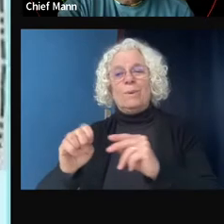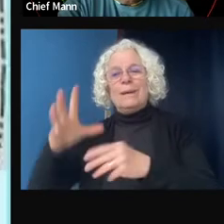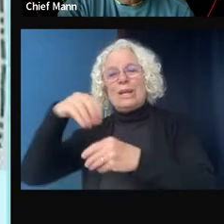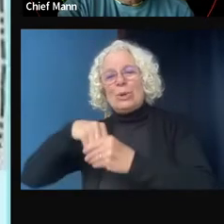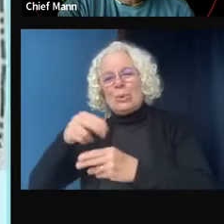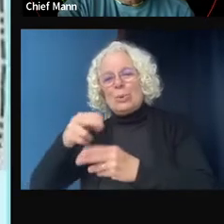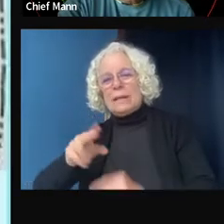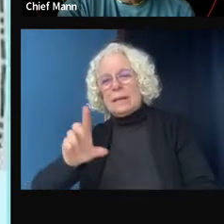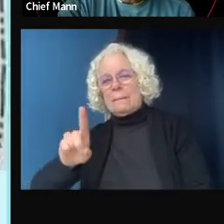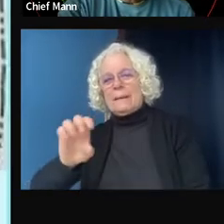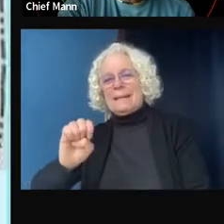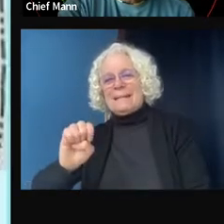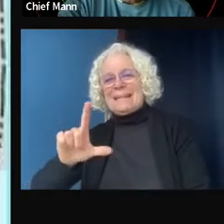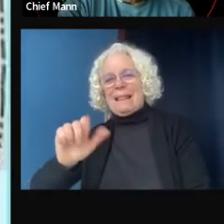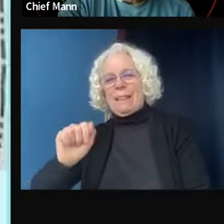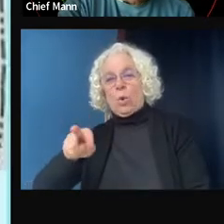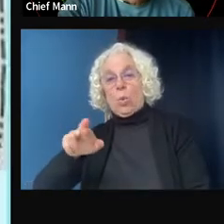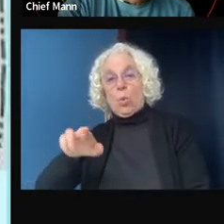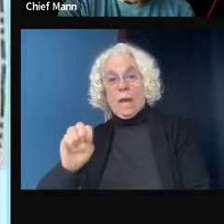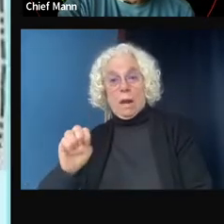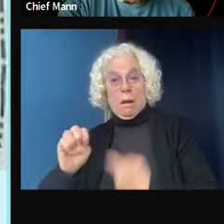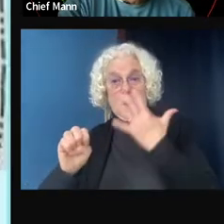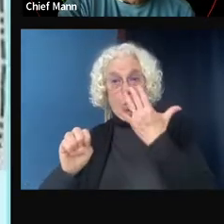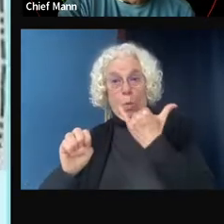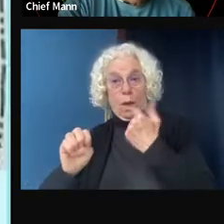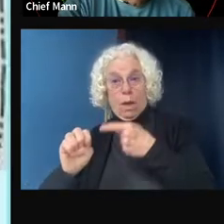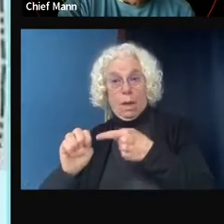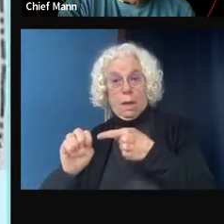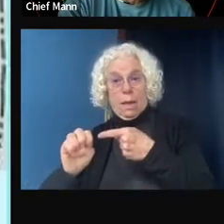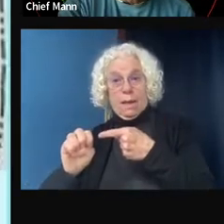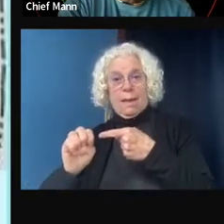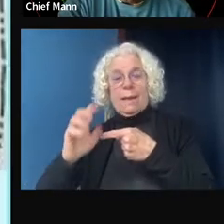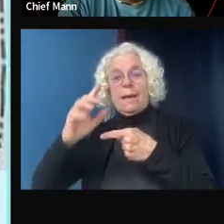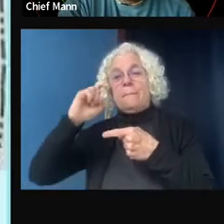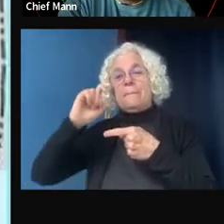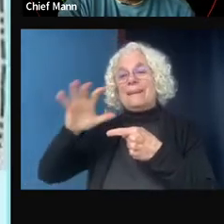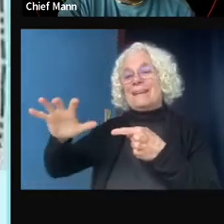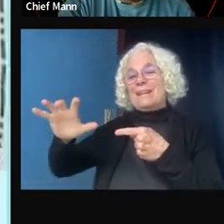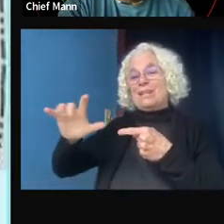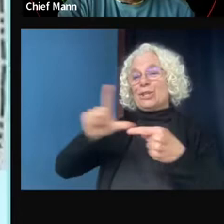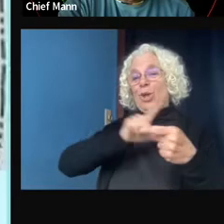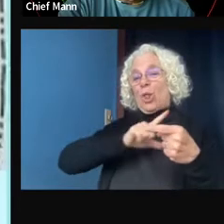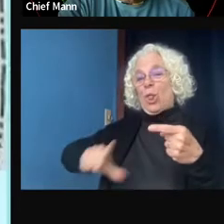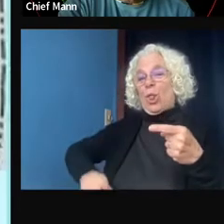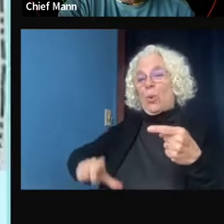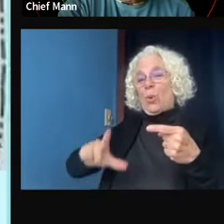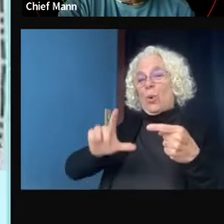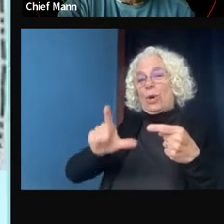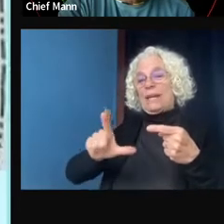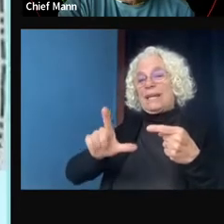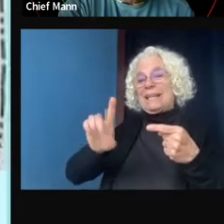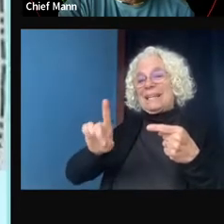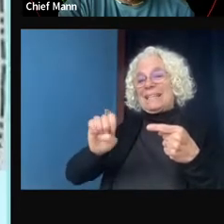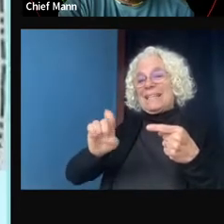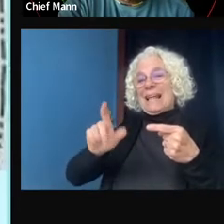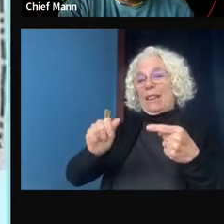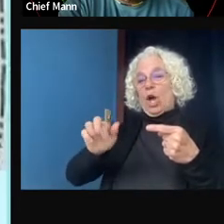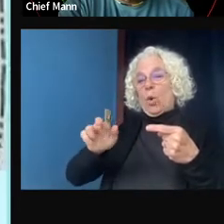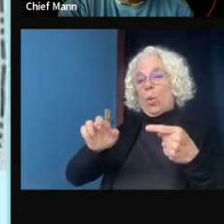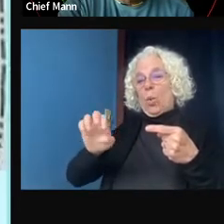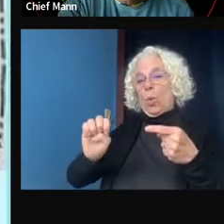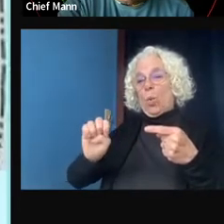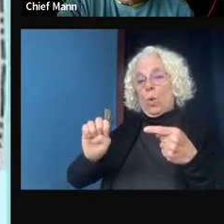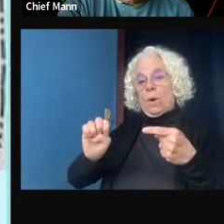name was because of Lord Delawar having the Lenape